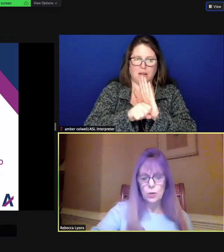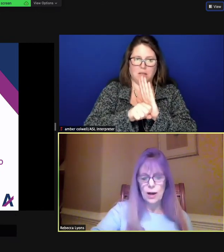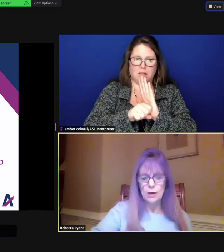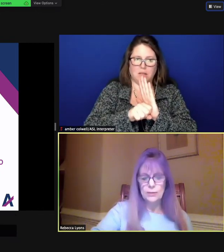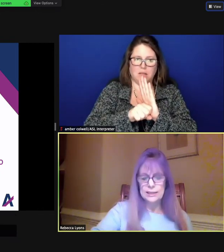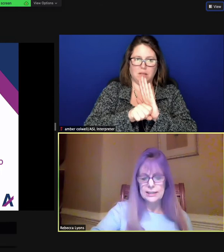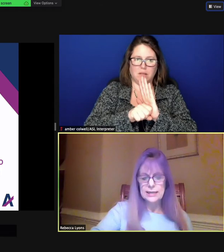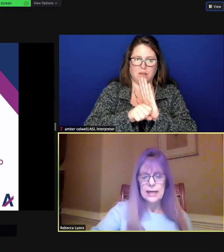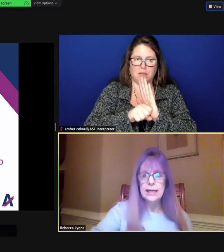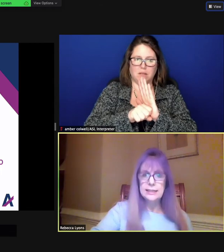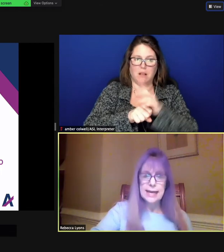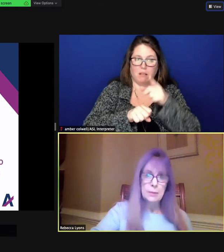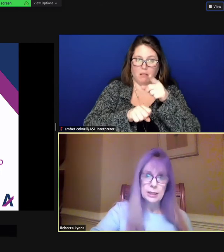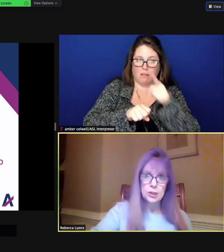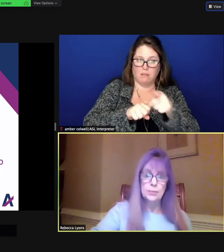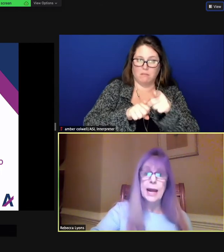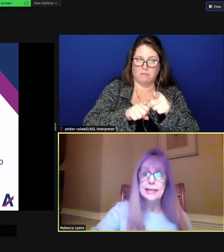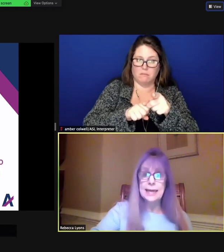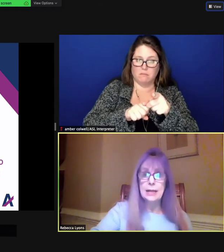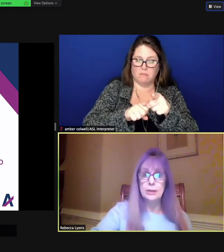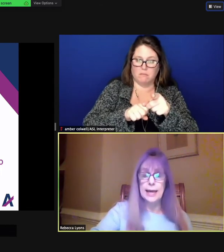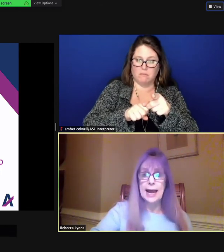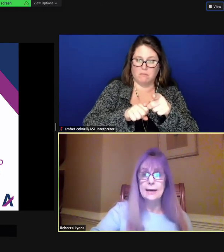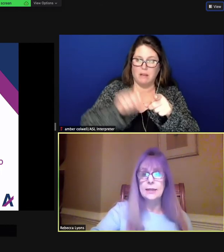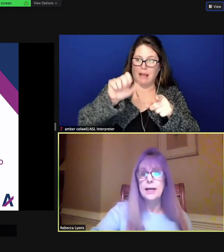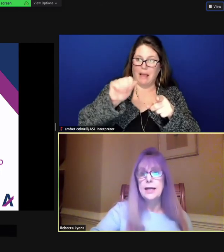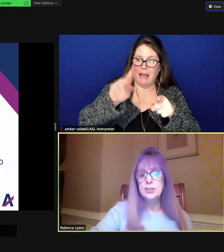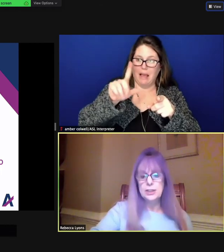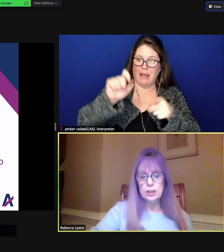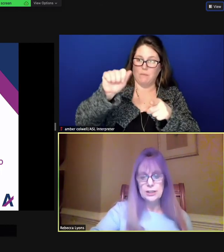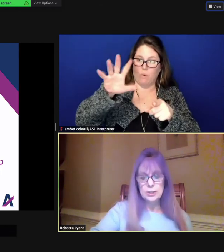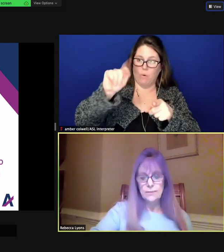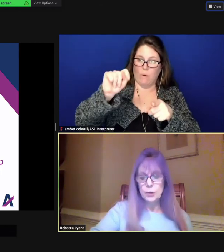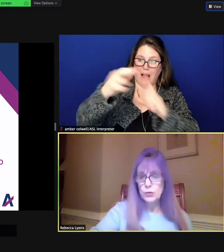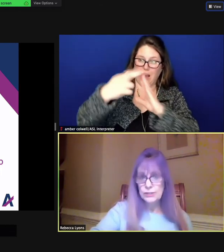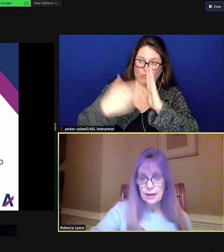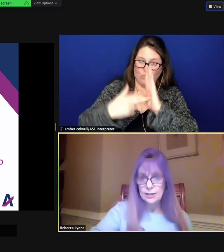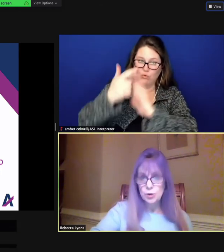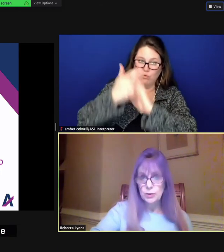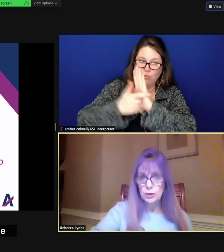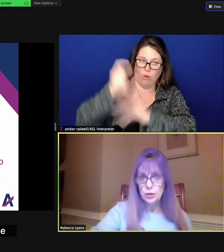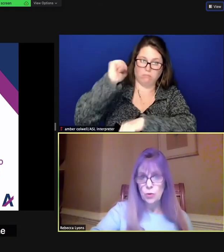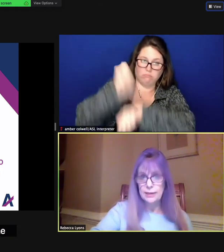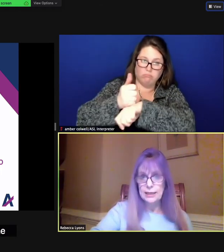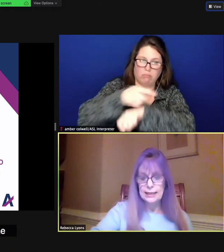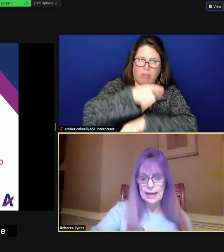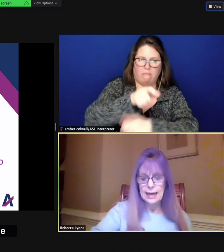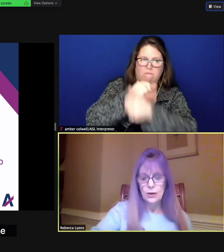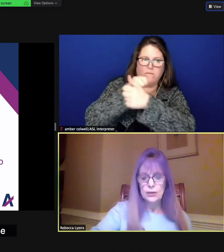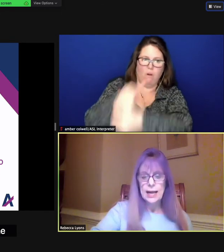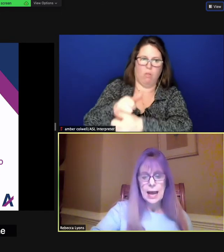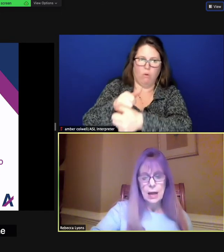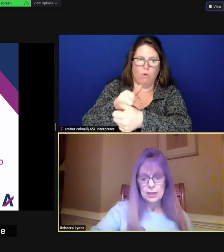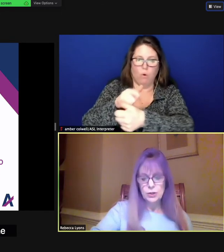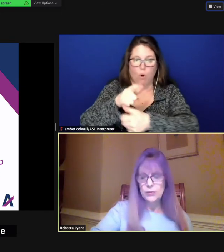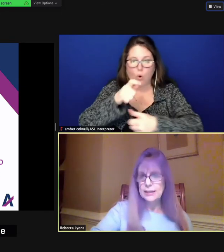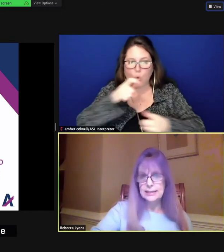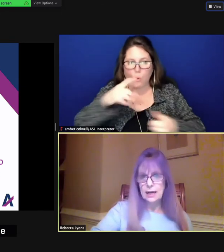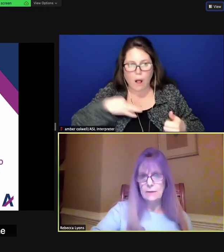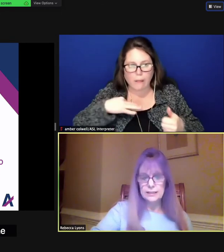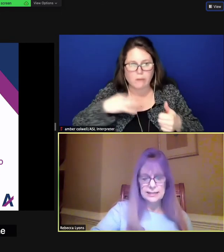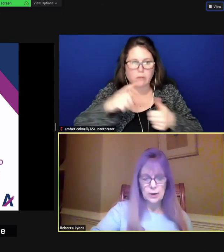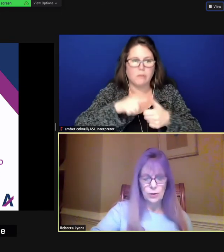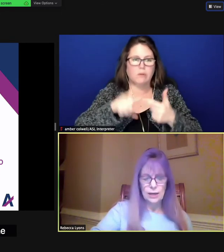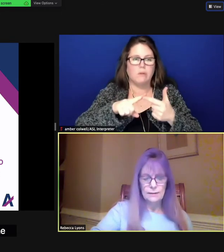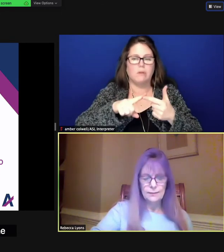rules and requirements established by the ABLE Act, such as who's eligible to open an account, how much you can